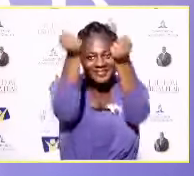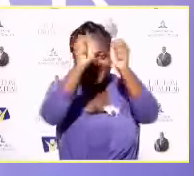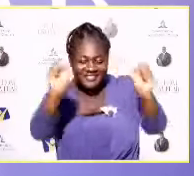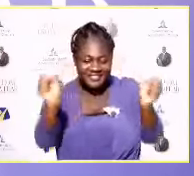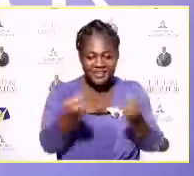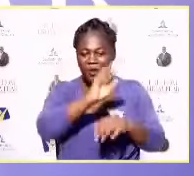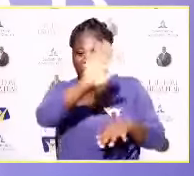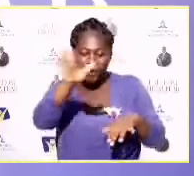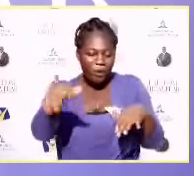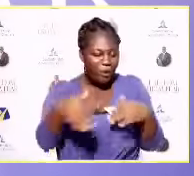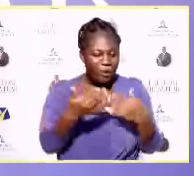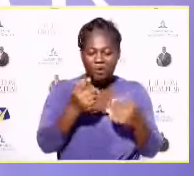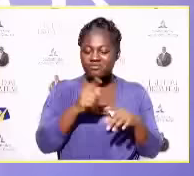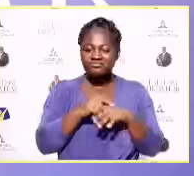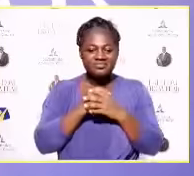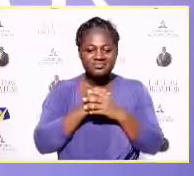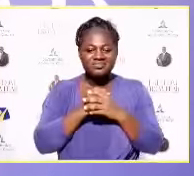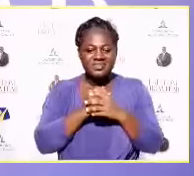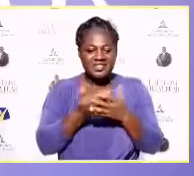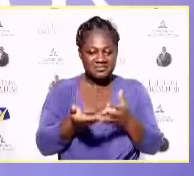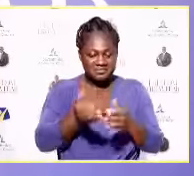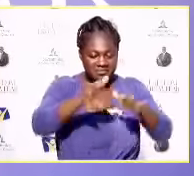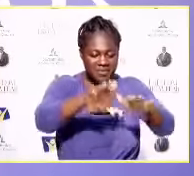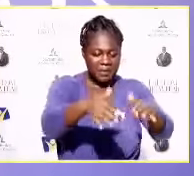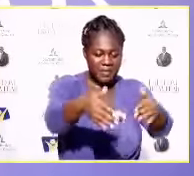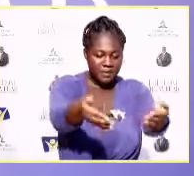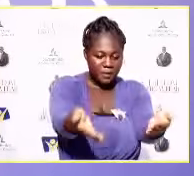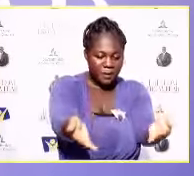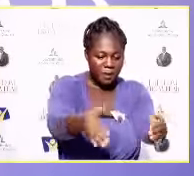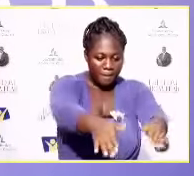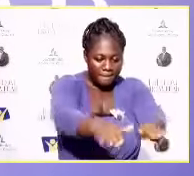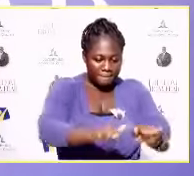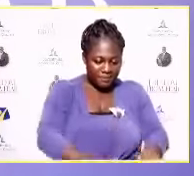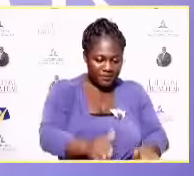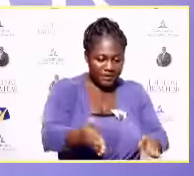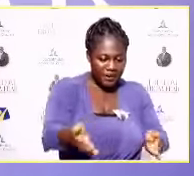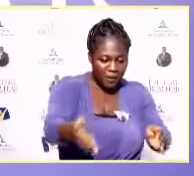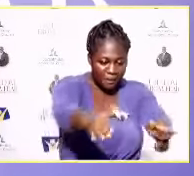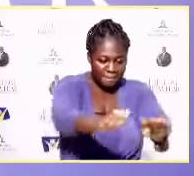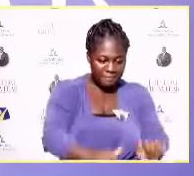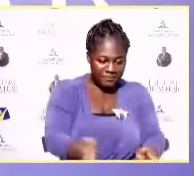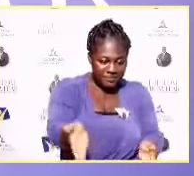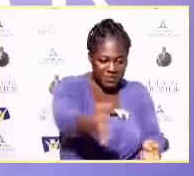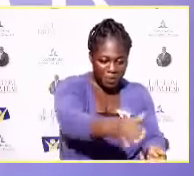on a coffin. Now you can make the coffin out of gold